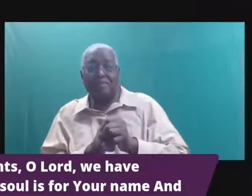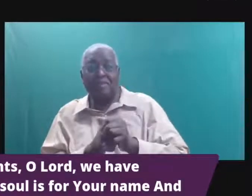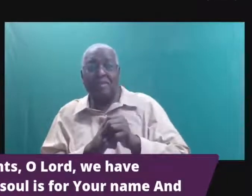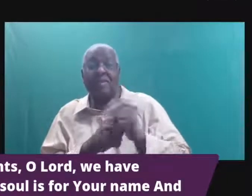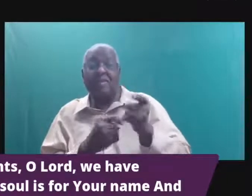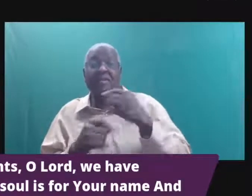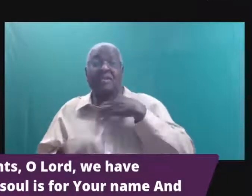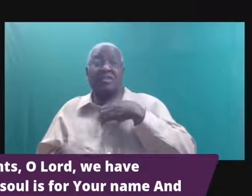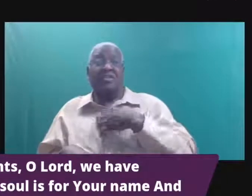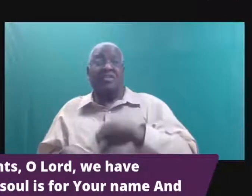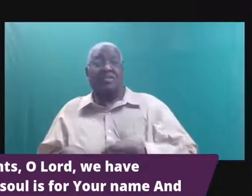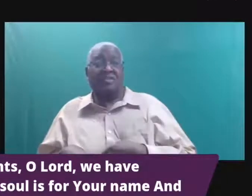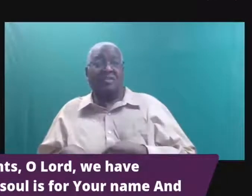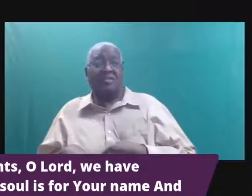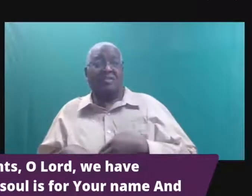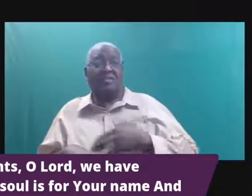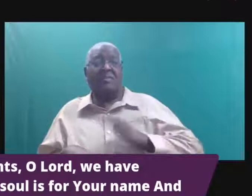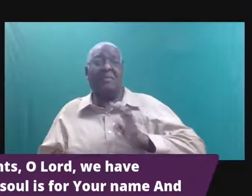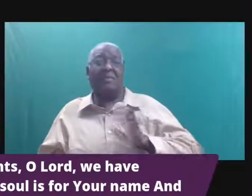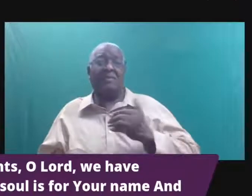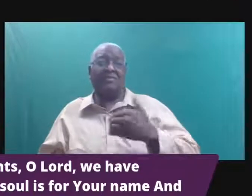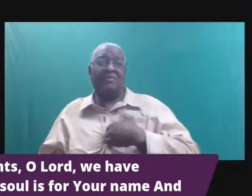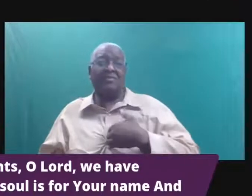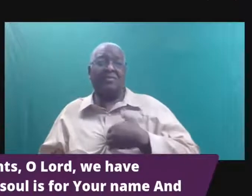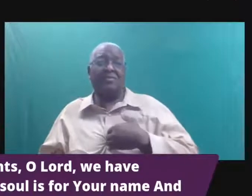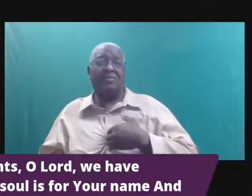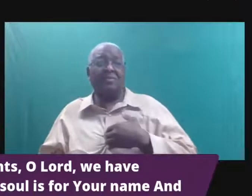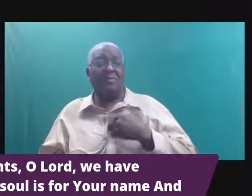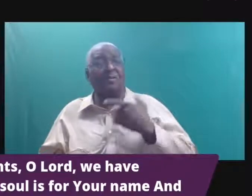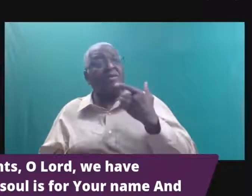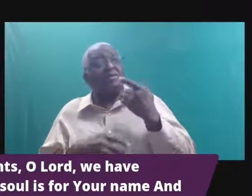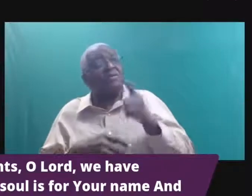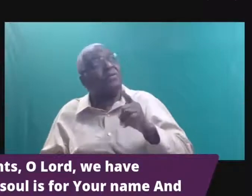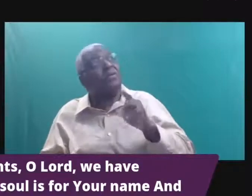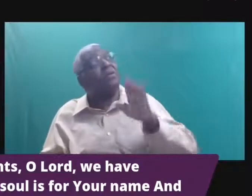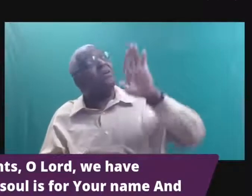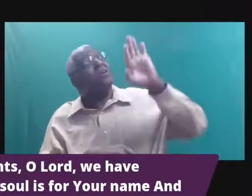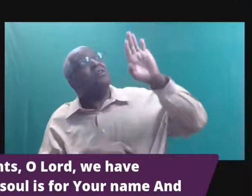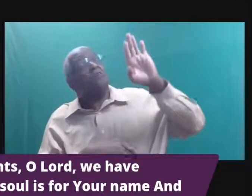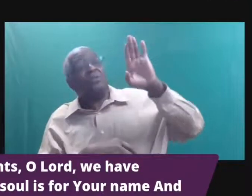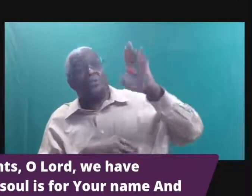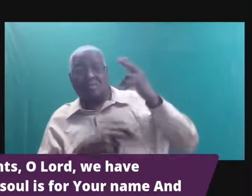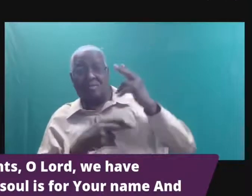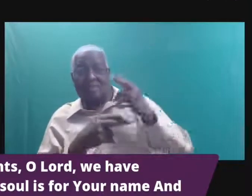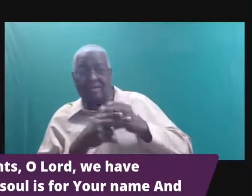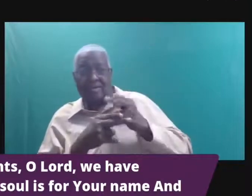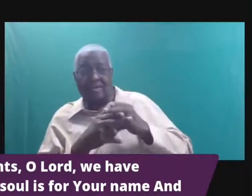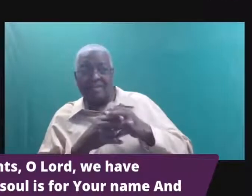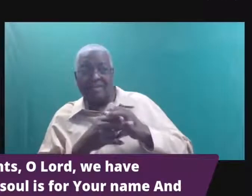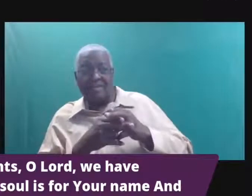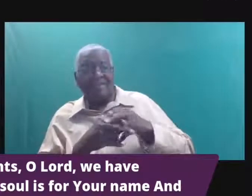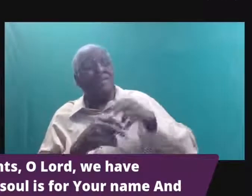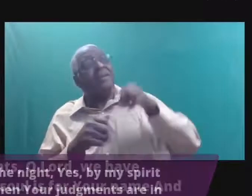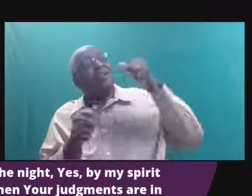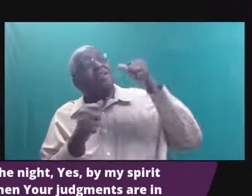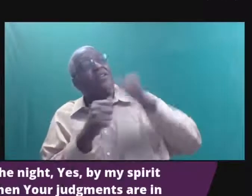desire of our soul is for your name and for the remembrance of you.